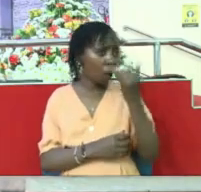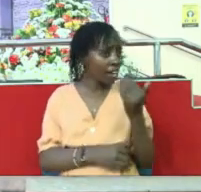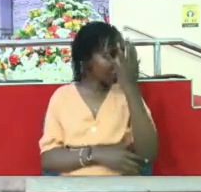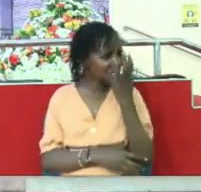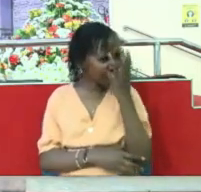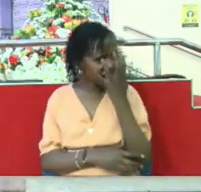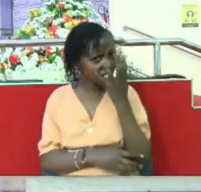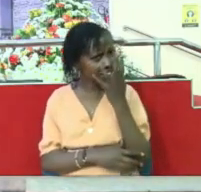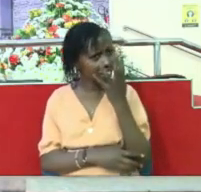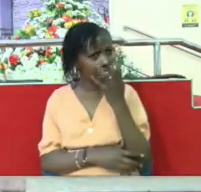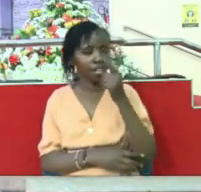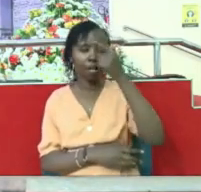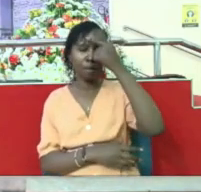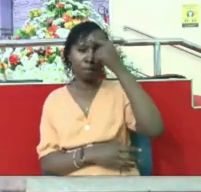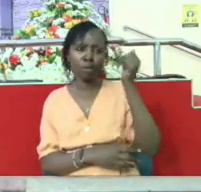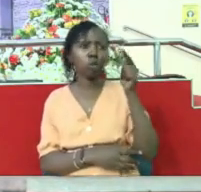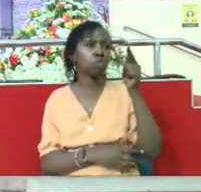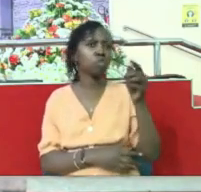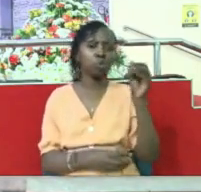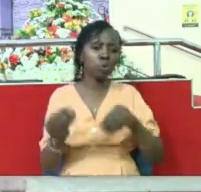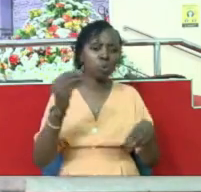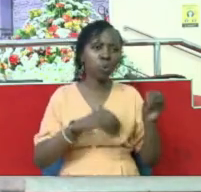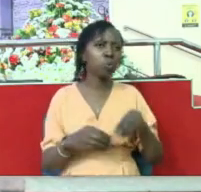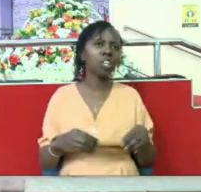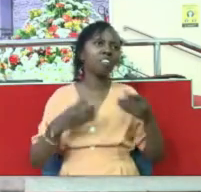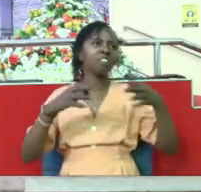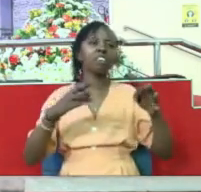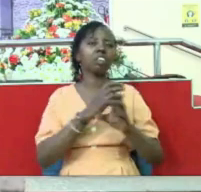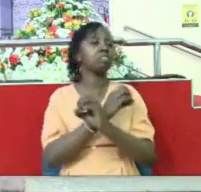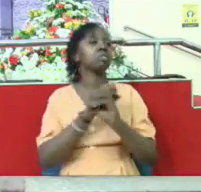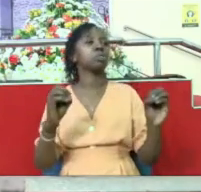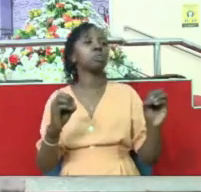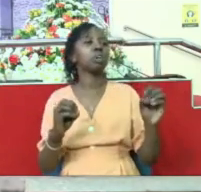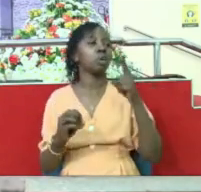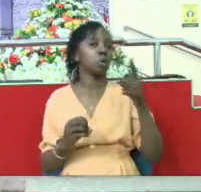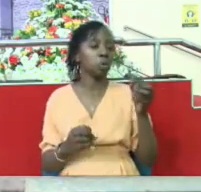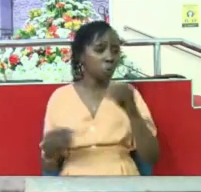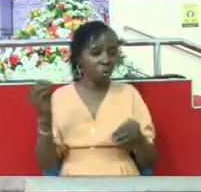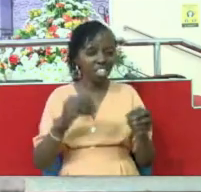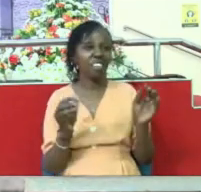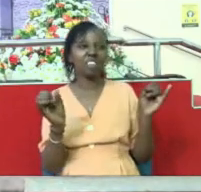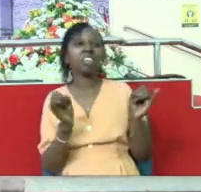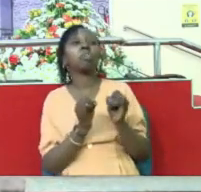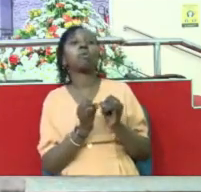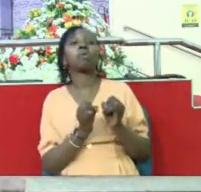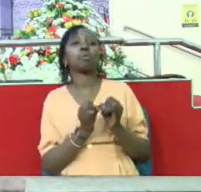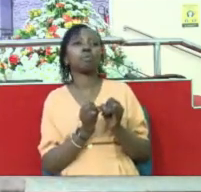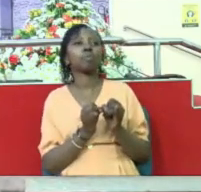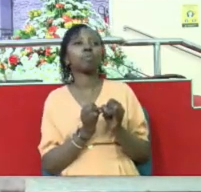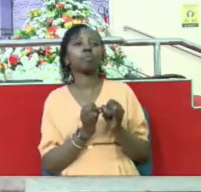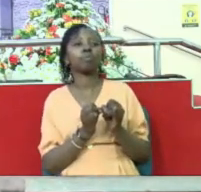embarrassed? It's because you don't give according to your ability. Can you help me? We